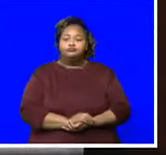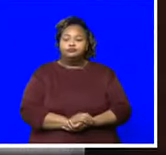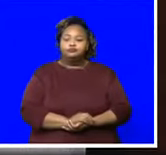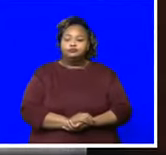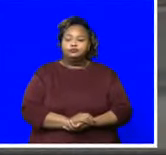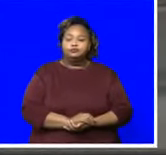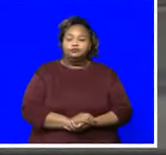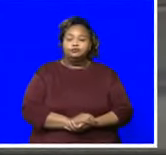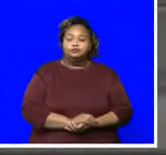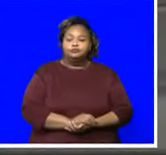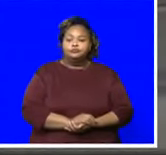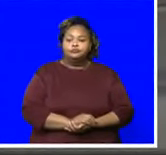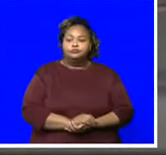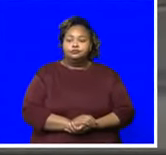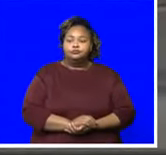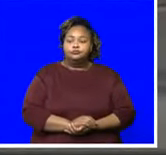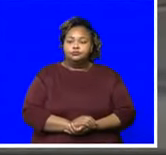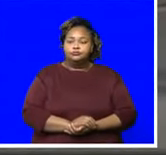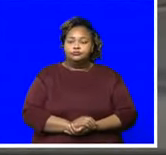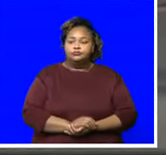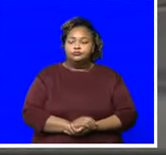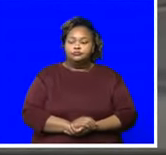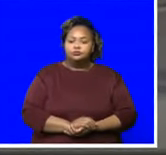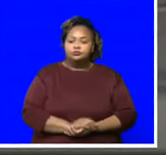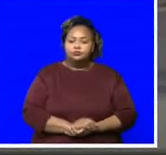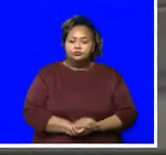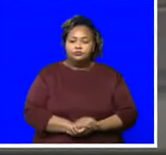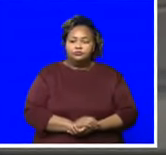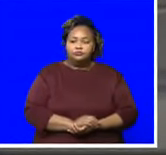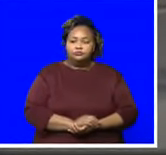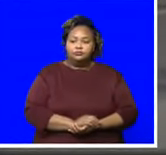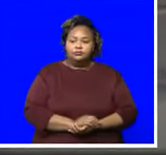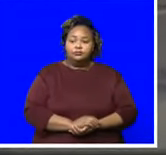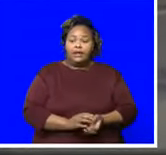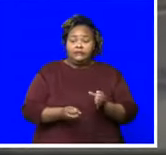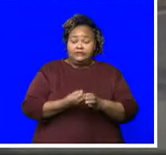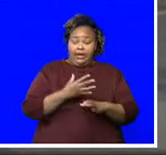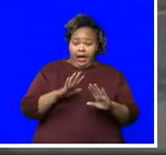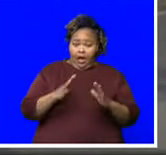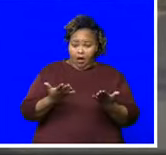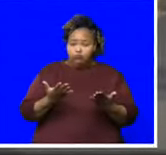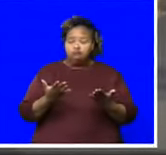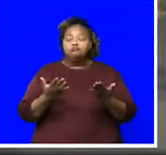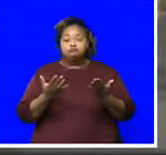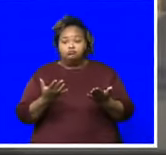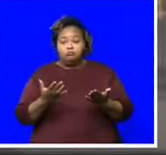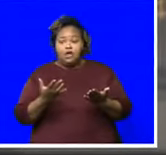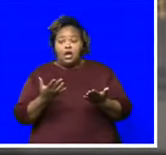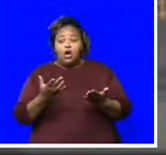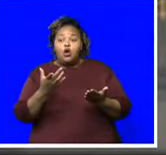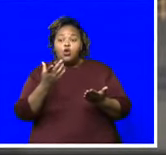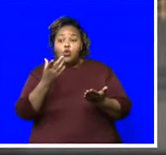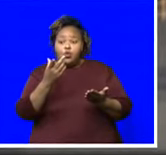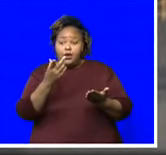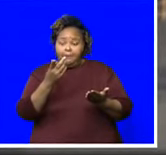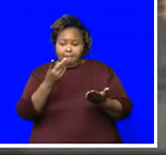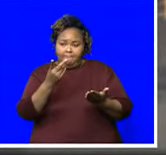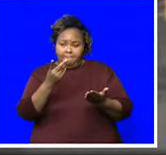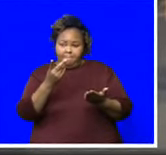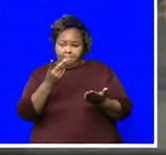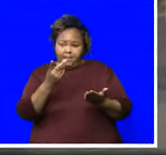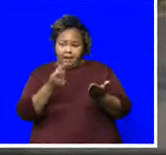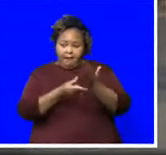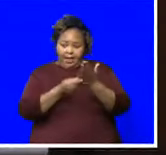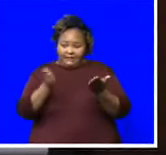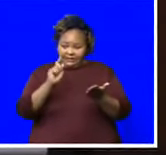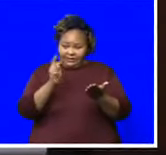skweleti ngoba lana starting point ukuthi kune skweleti lesikhona lesikweletwa uhulumende